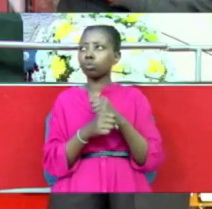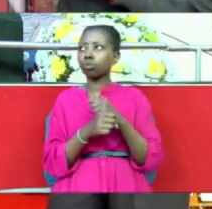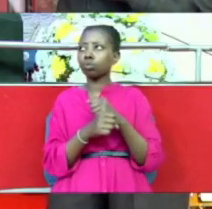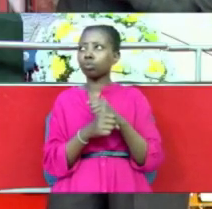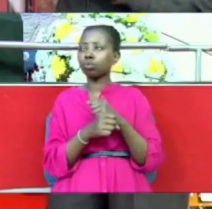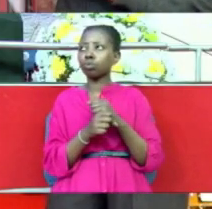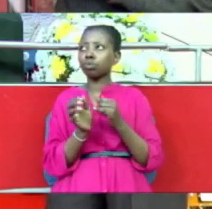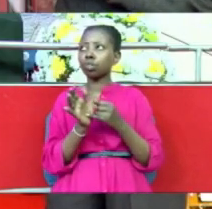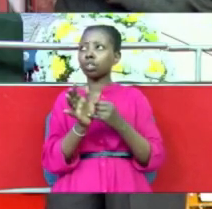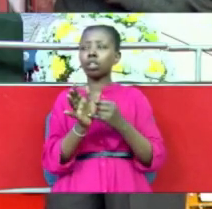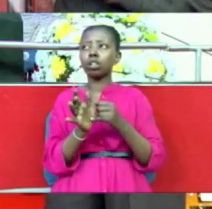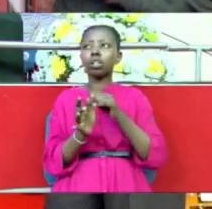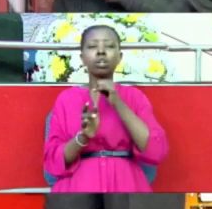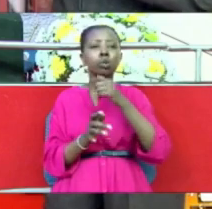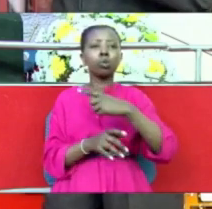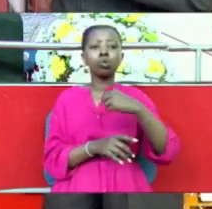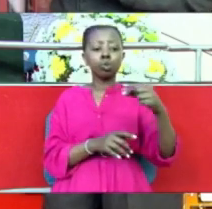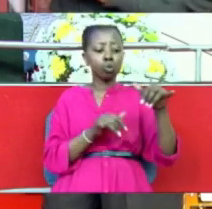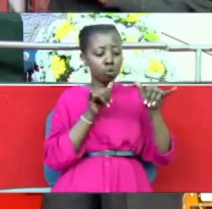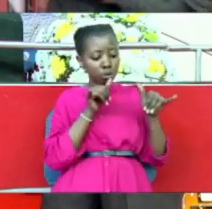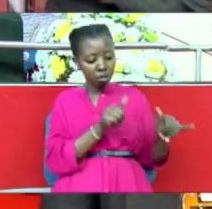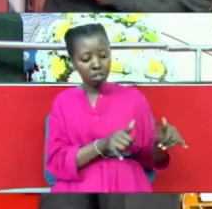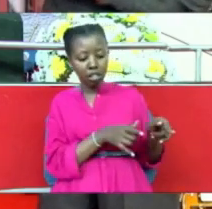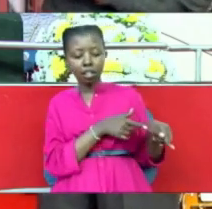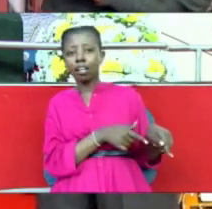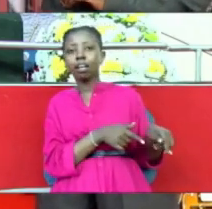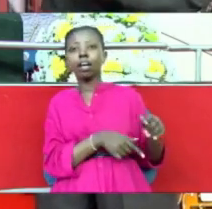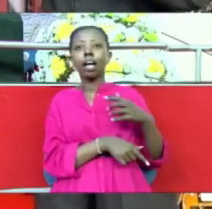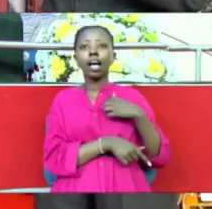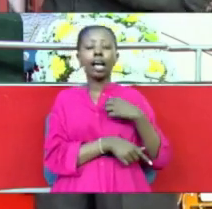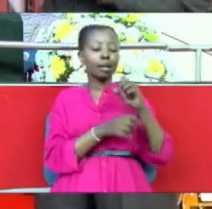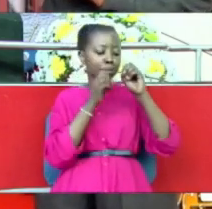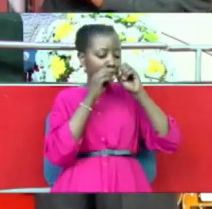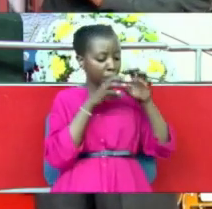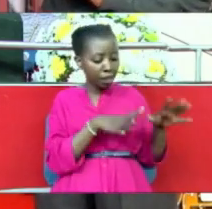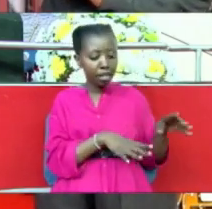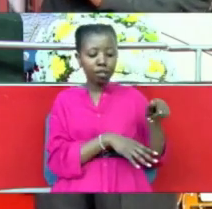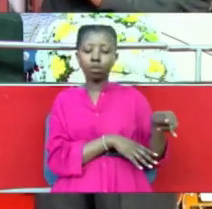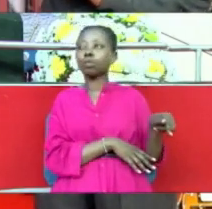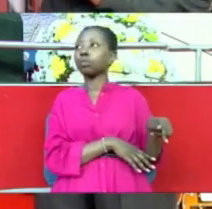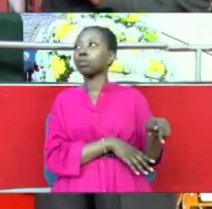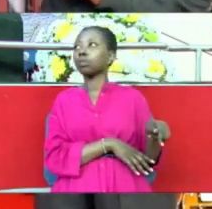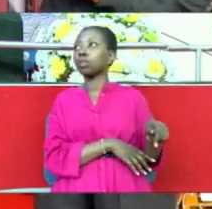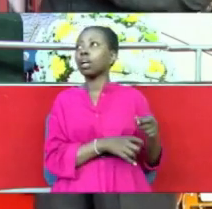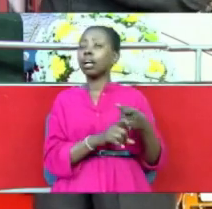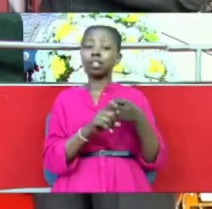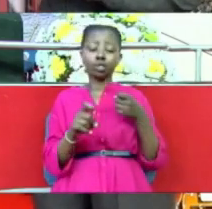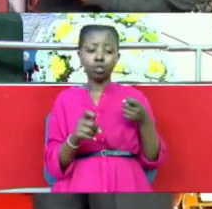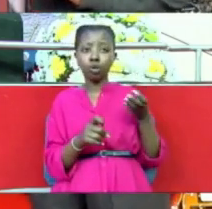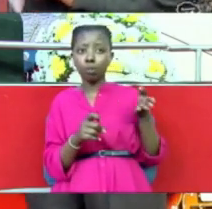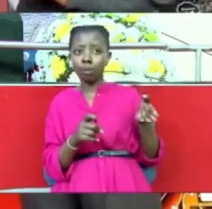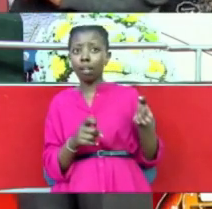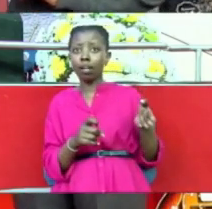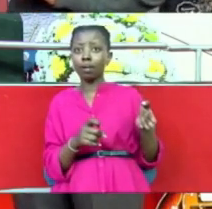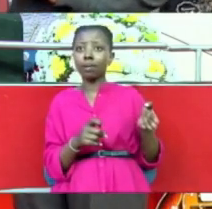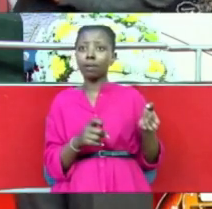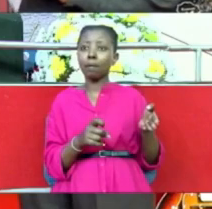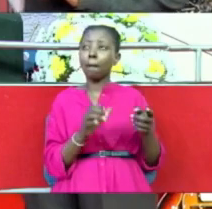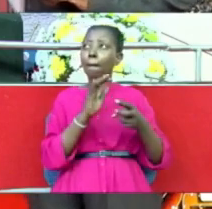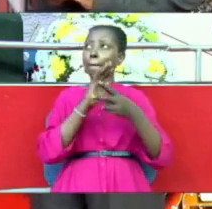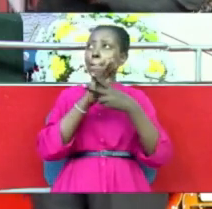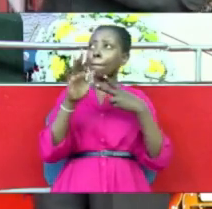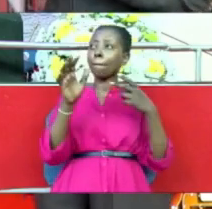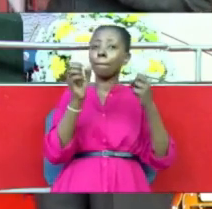go. Usiende. Stay here. Kaa hapa. And I will bless you. Na nitakubariki. And it was from there. Na ni kuanzia hapo. In verse 12